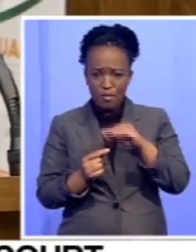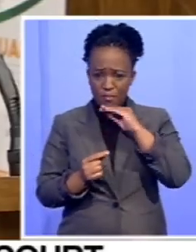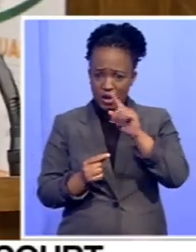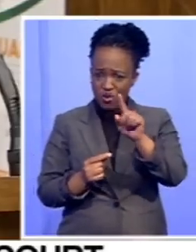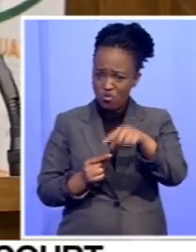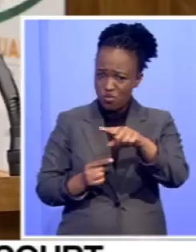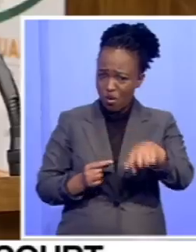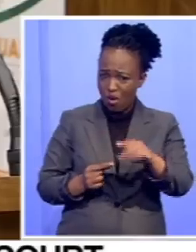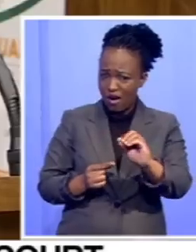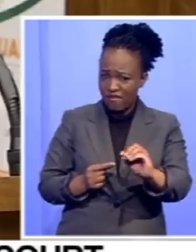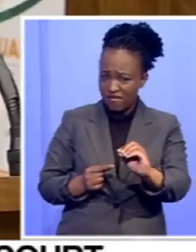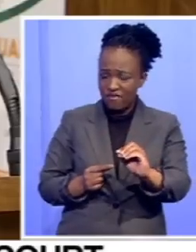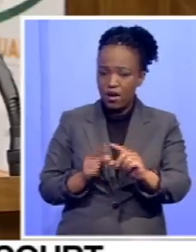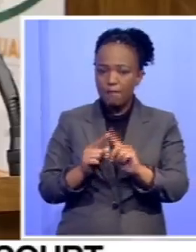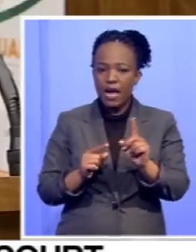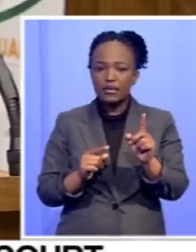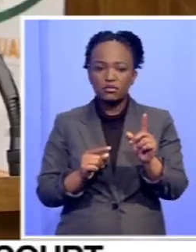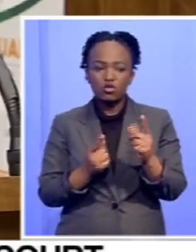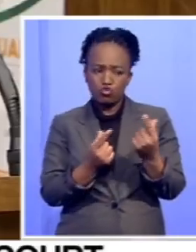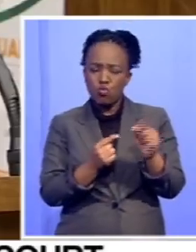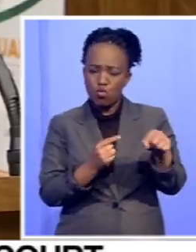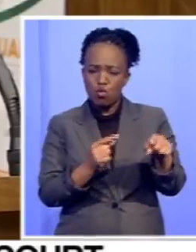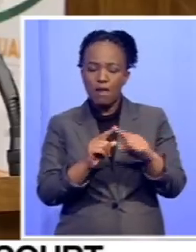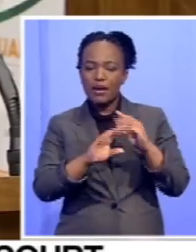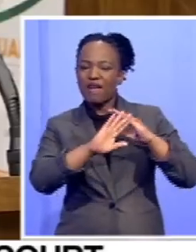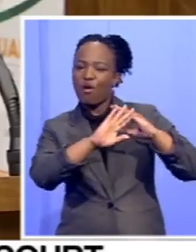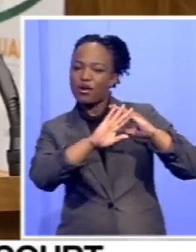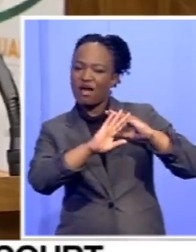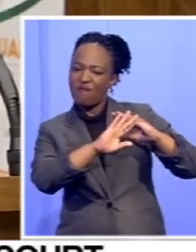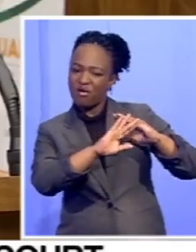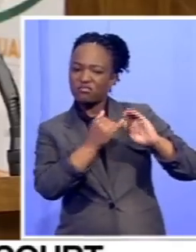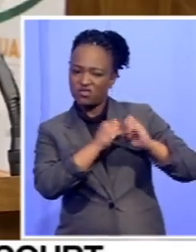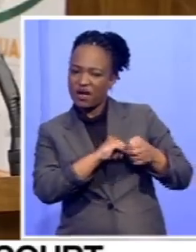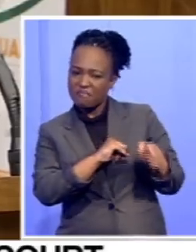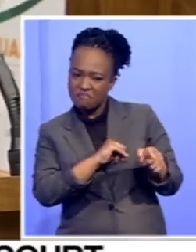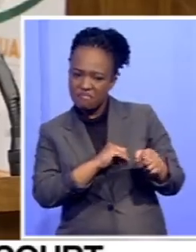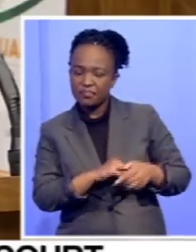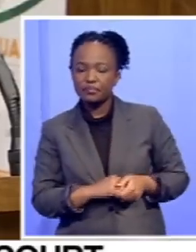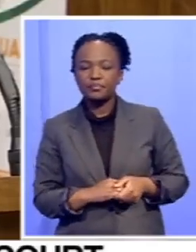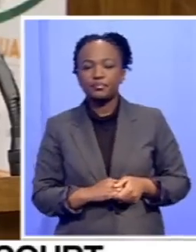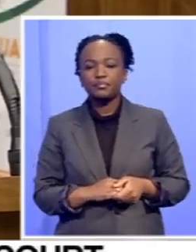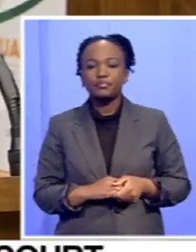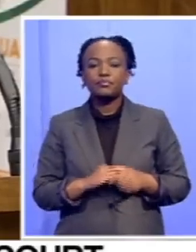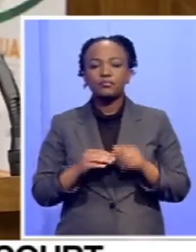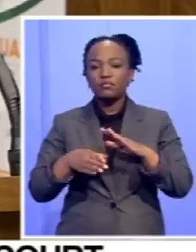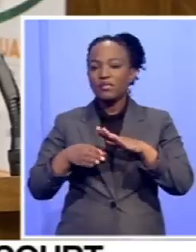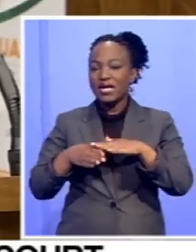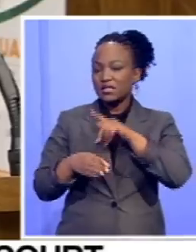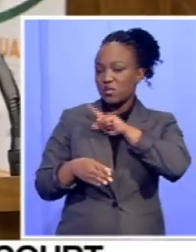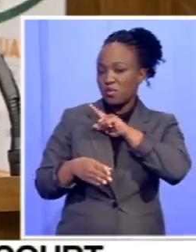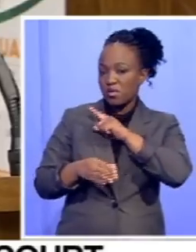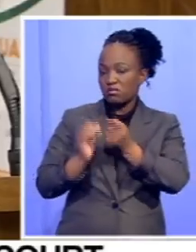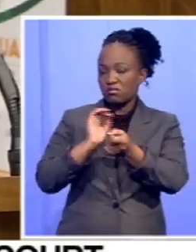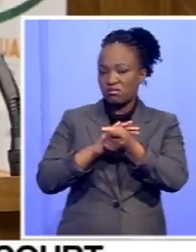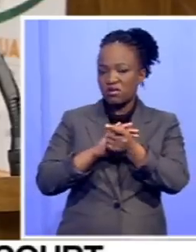that the act is wrongful, but seek to avoid the attribution of the act of the actor. A justification speaks to the rightness of the